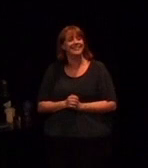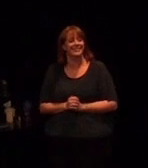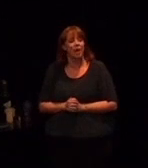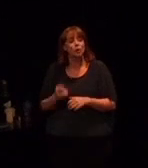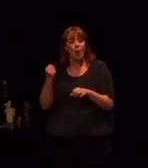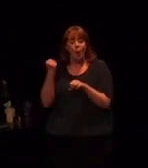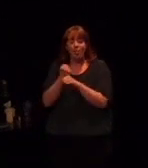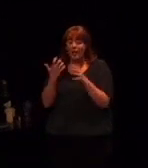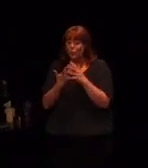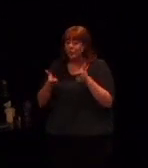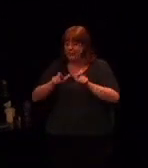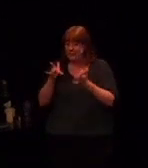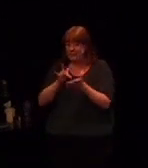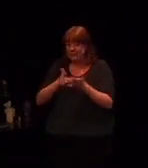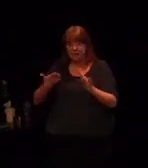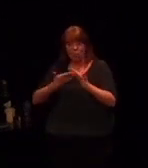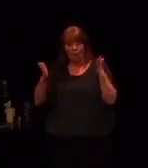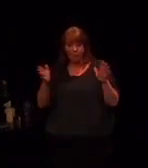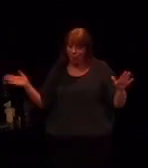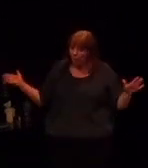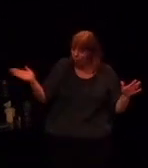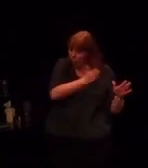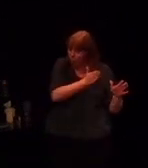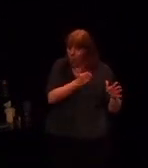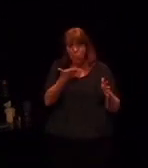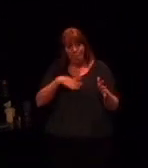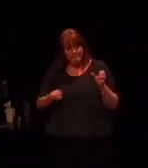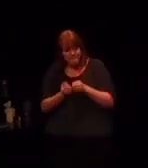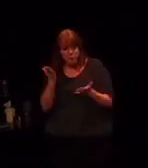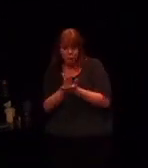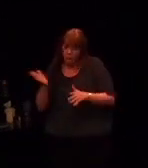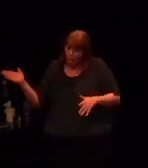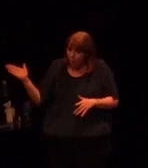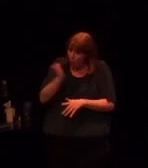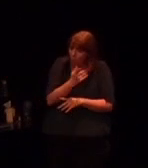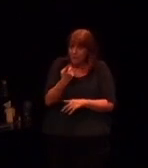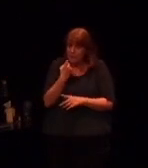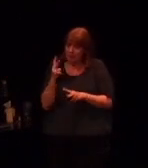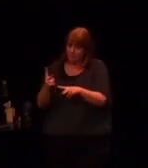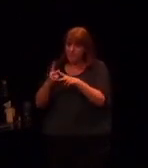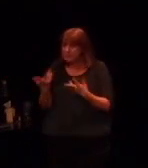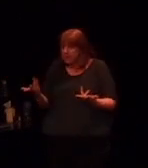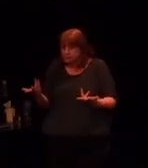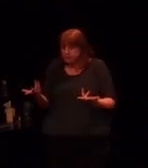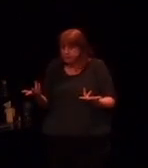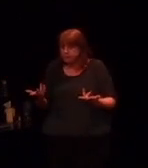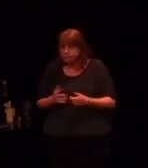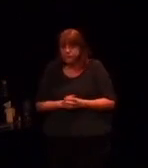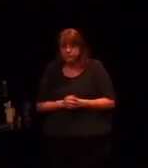So, Glasgow Science Centre, we're open to everyone. What we want to do is basically make sure everybody has the opportunity to visit Glasgow Science